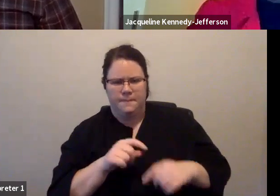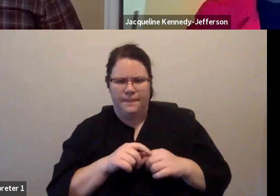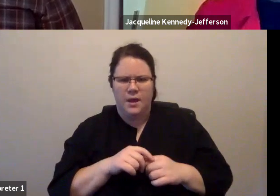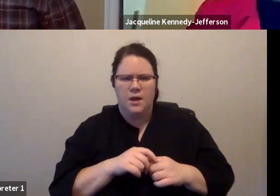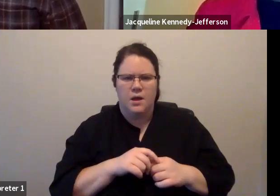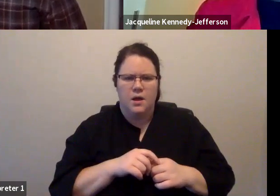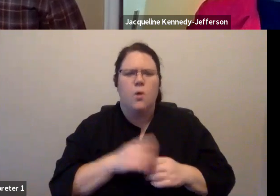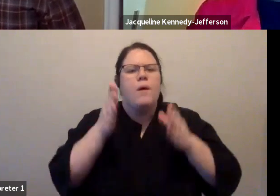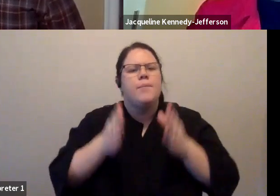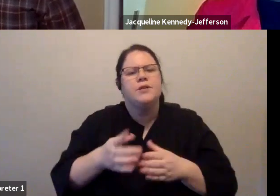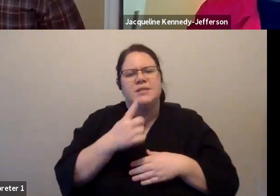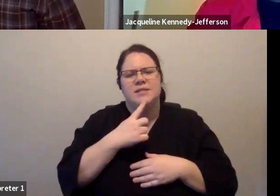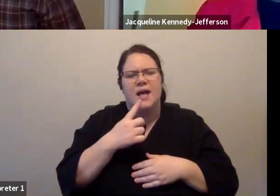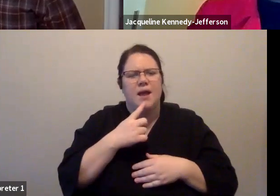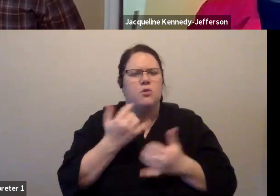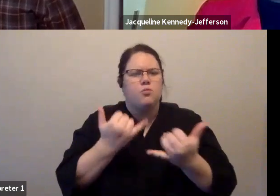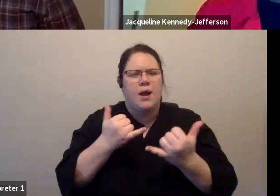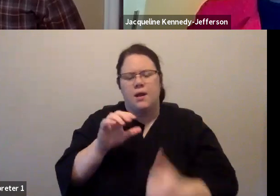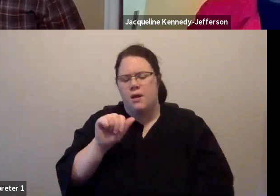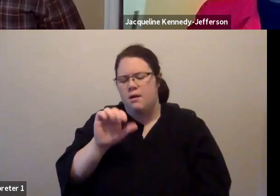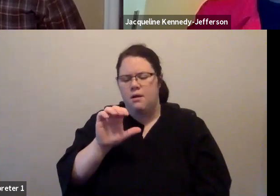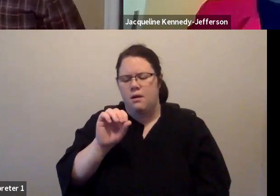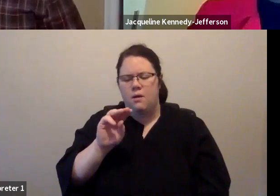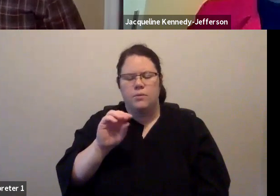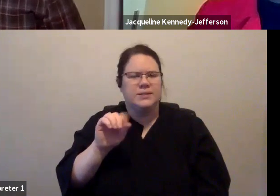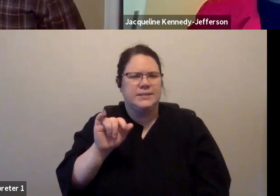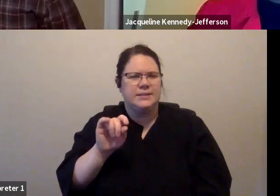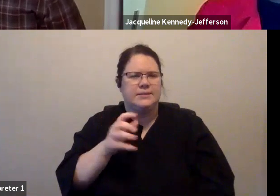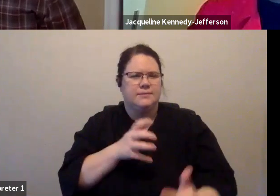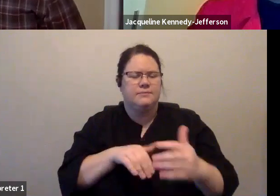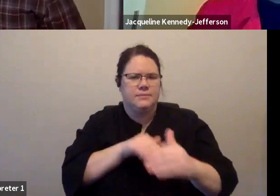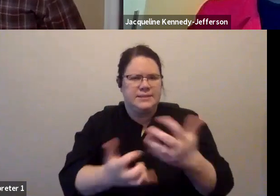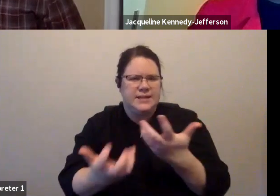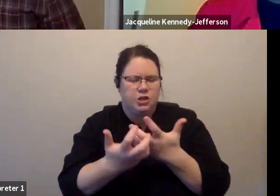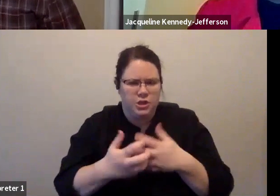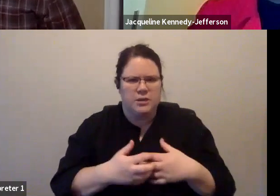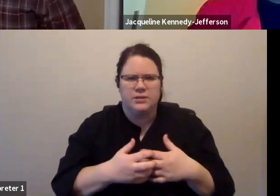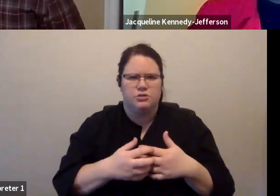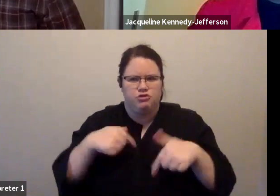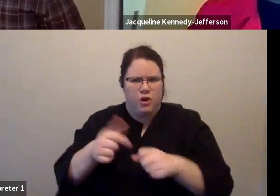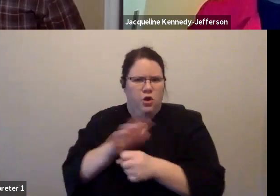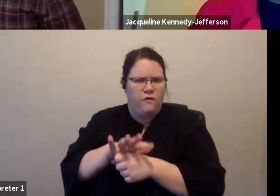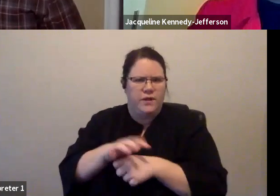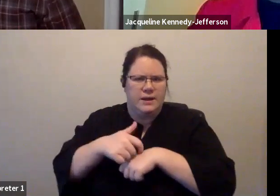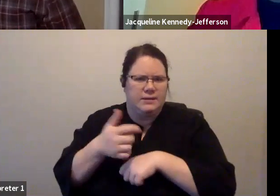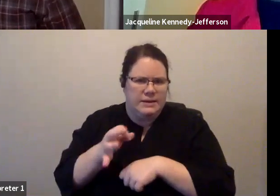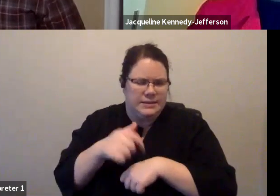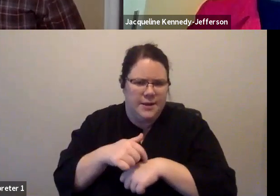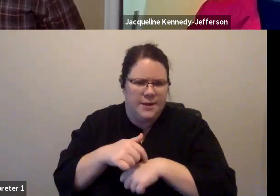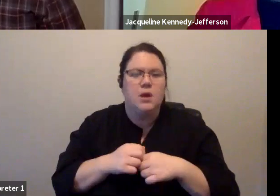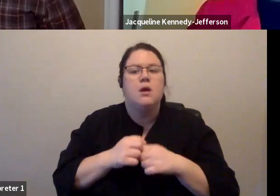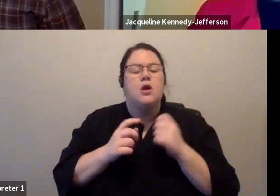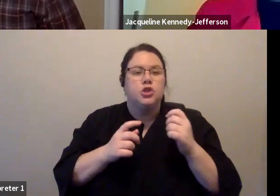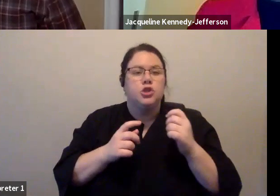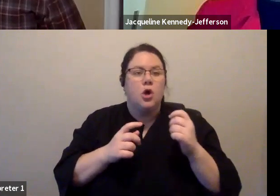about like accommodations in this season. And I know that we were talking a little bit about it earlier, which is like, as people return to work, what